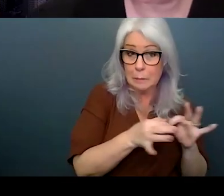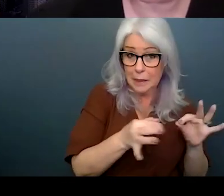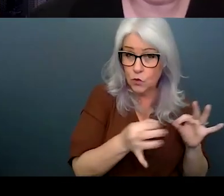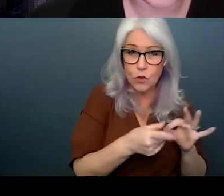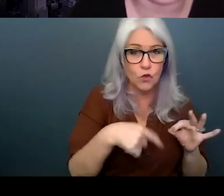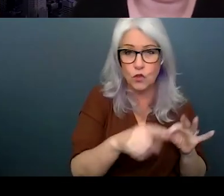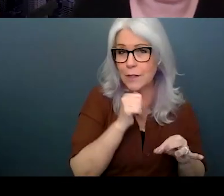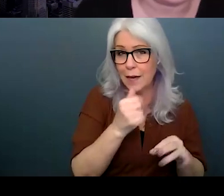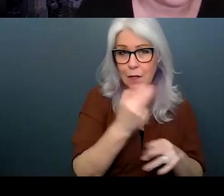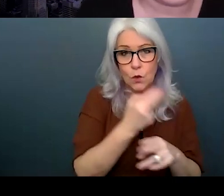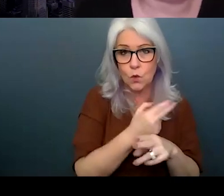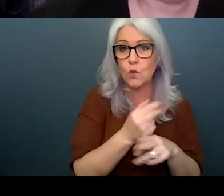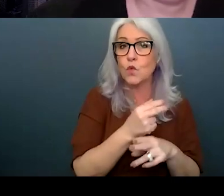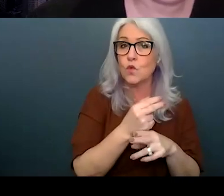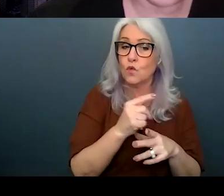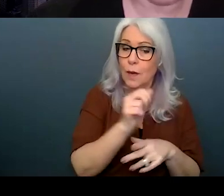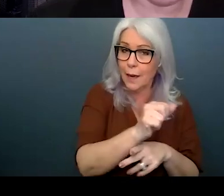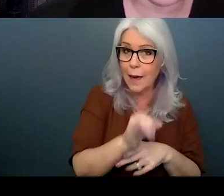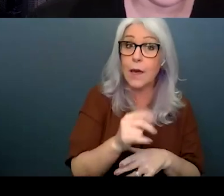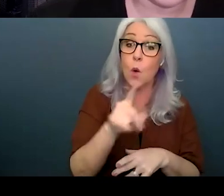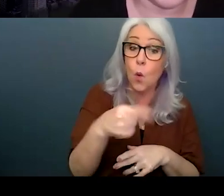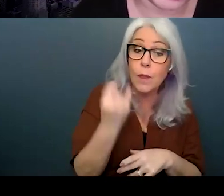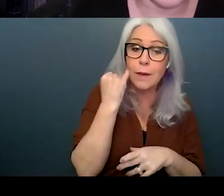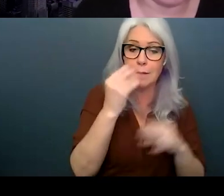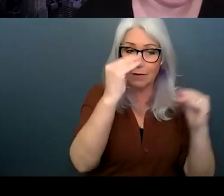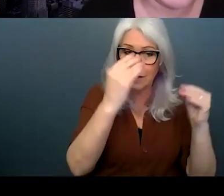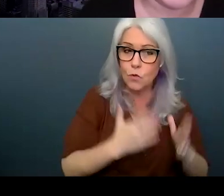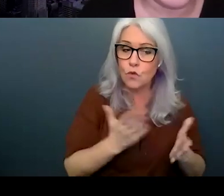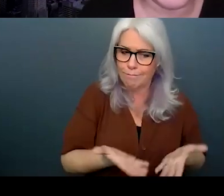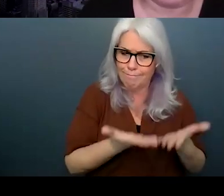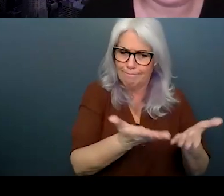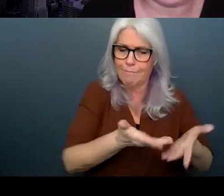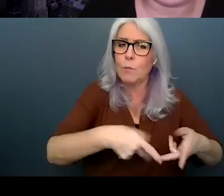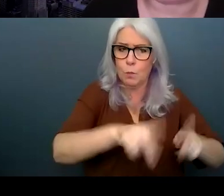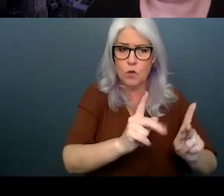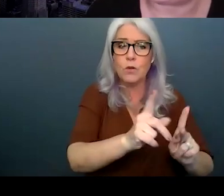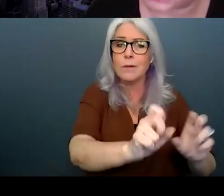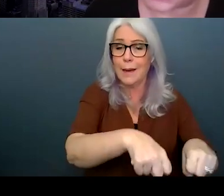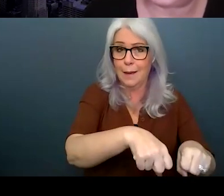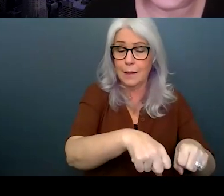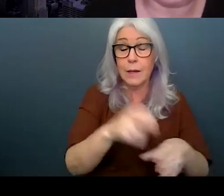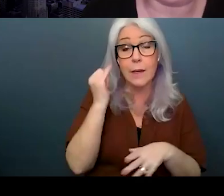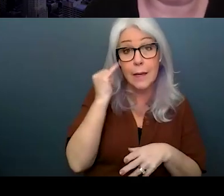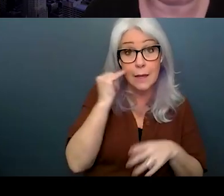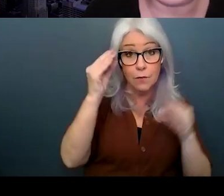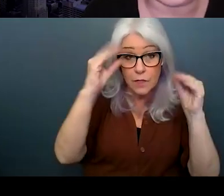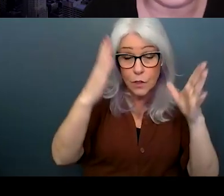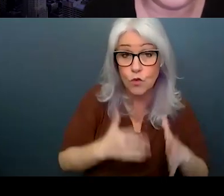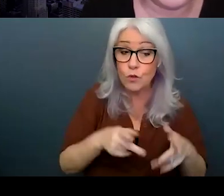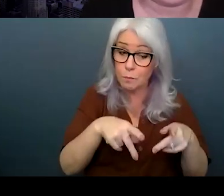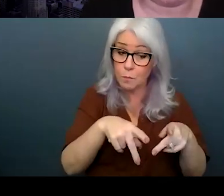work unless your professor has given you explicit permission to do so. If your instructor does give